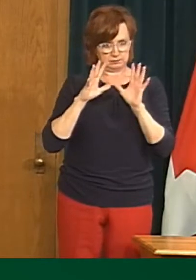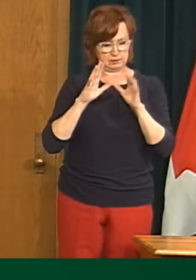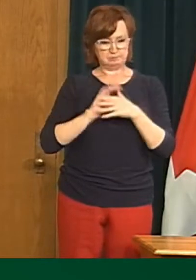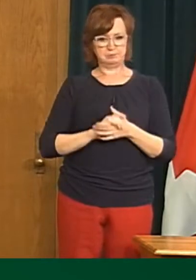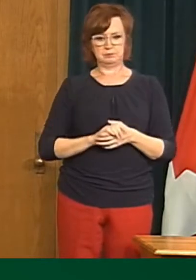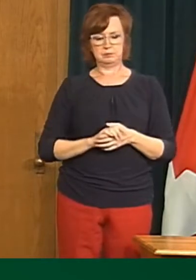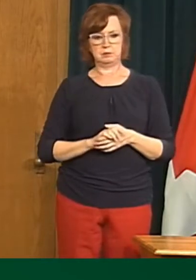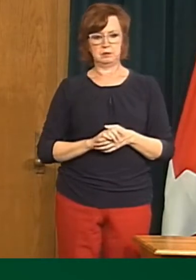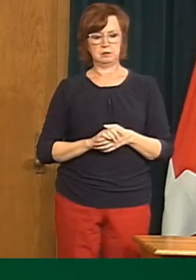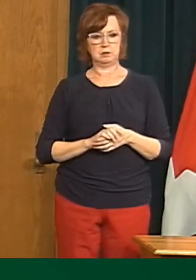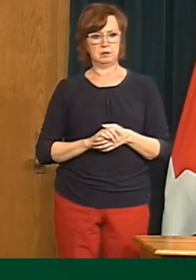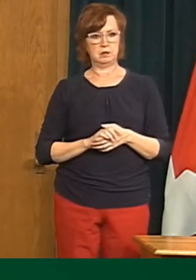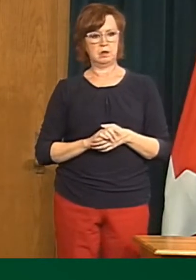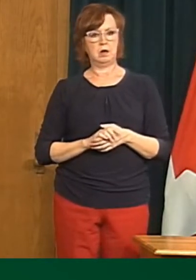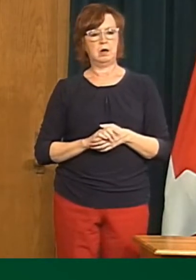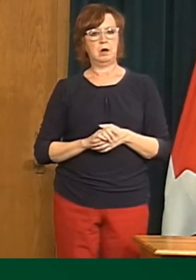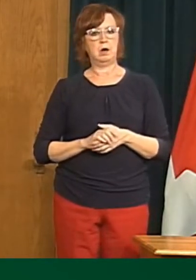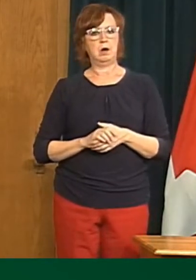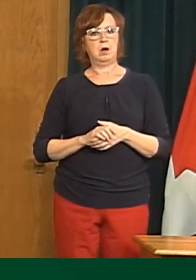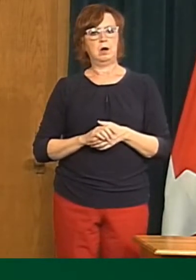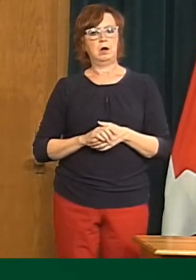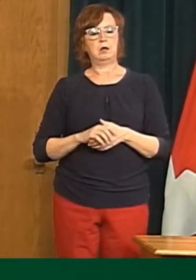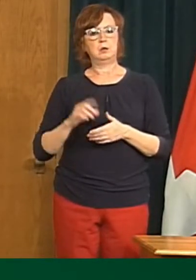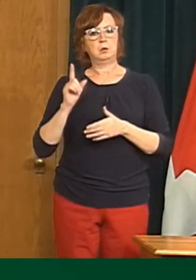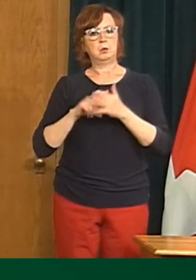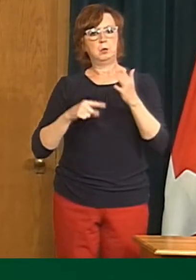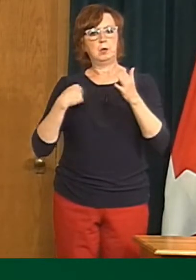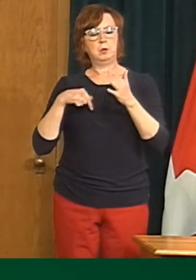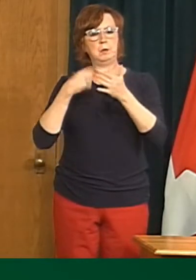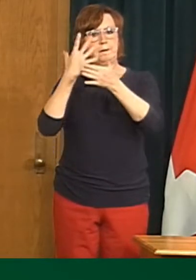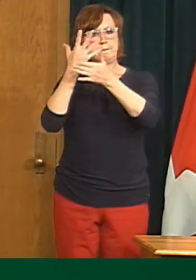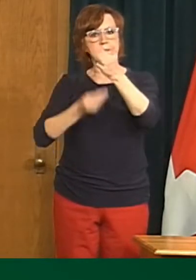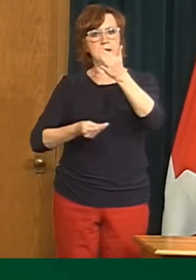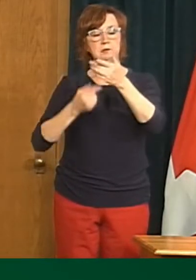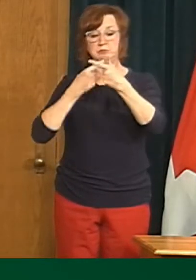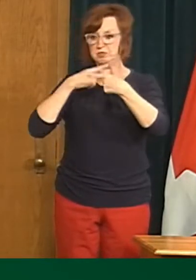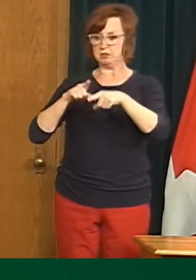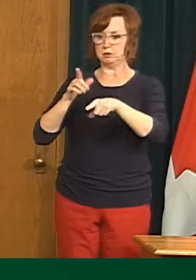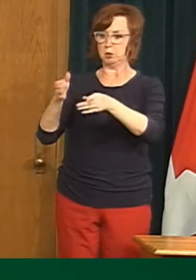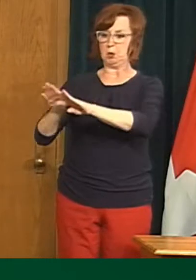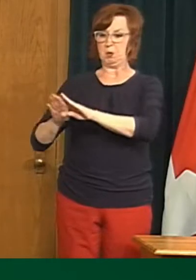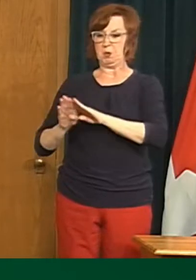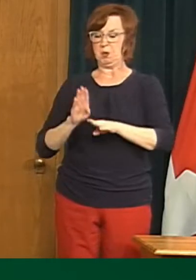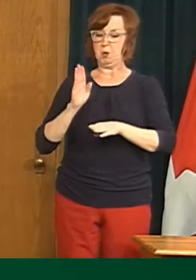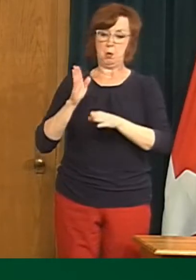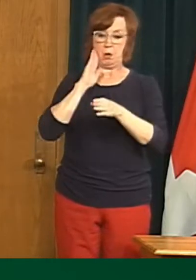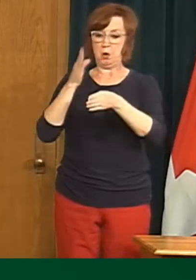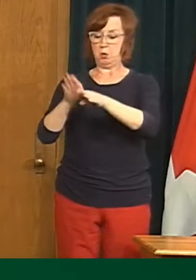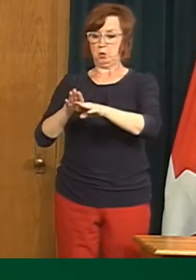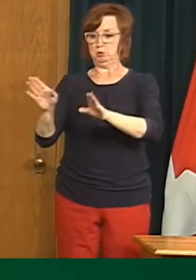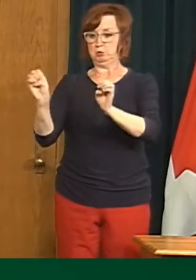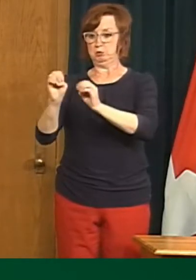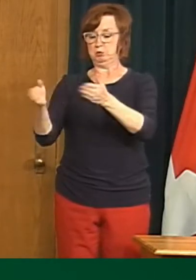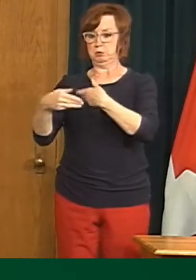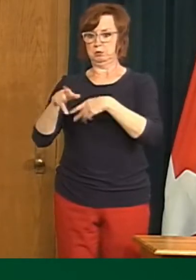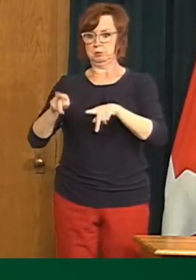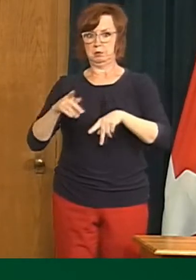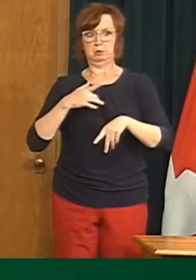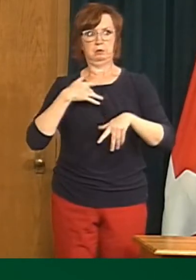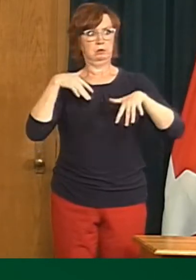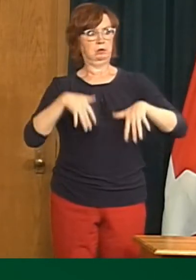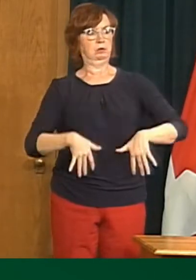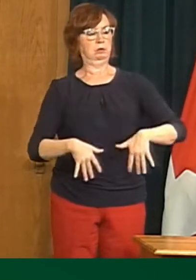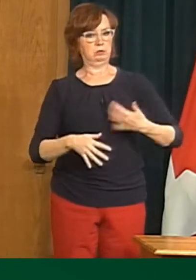about the temporary nature of these rural healthcare facilities and the action that's been taken